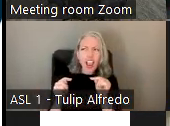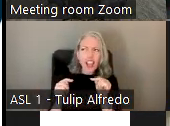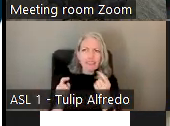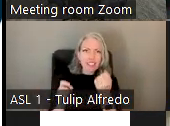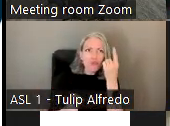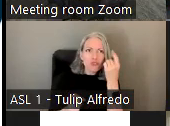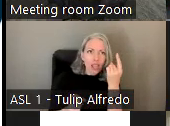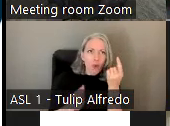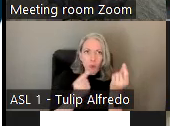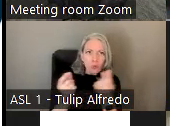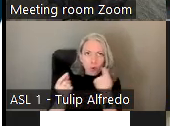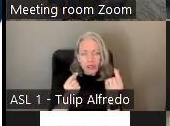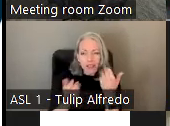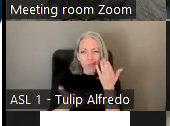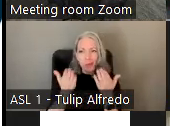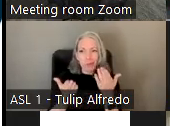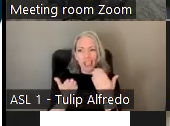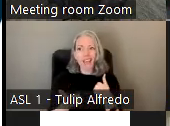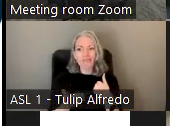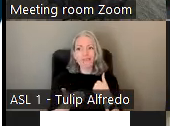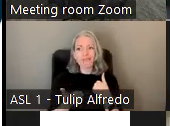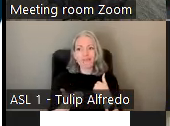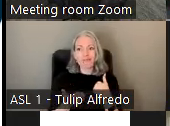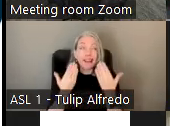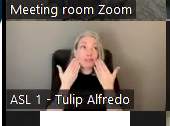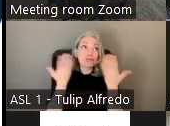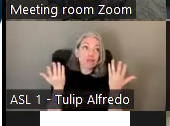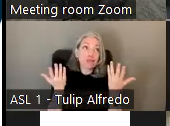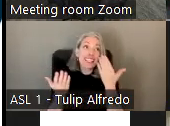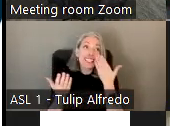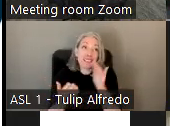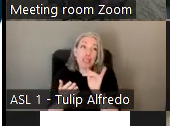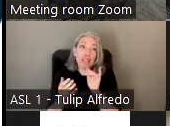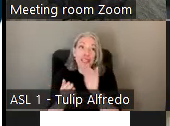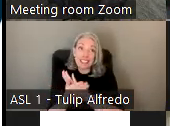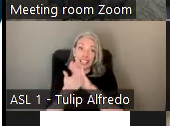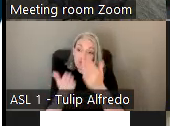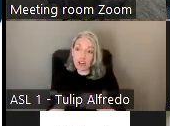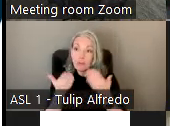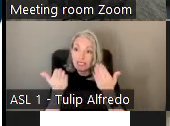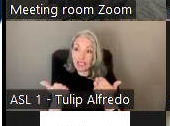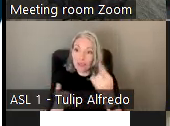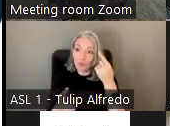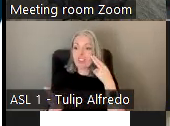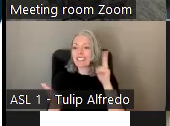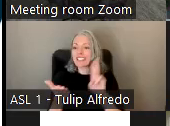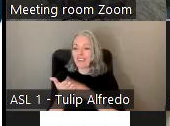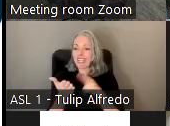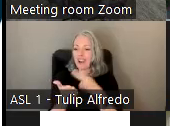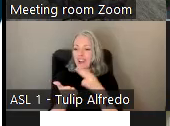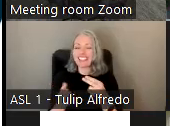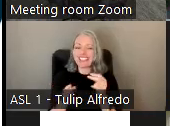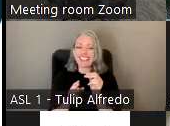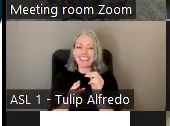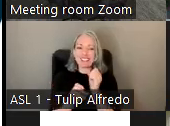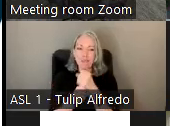doing. So we might have, I don't know, that seems like a nice recommendation for the secretary for us to make in what we're